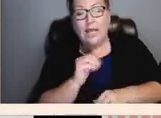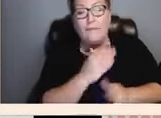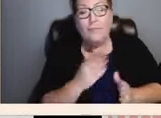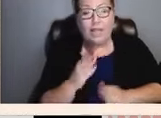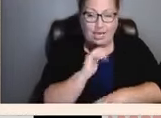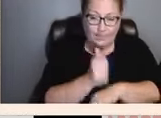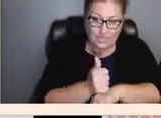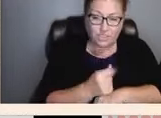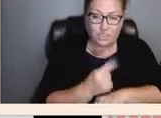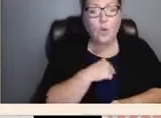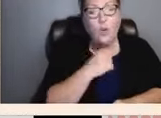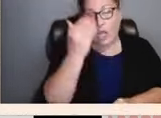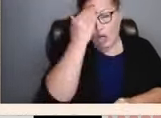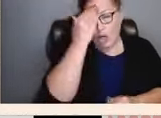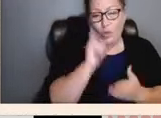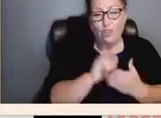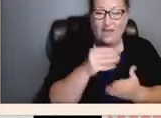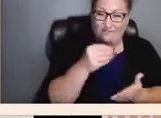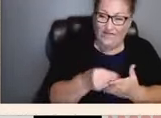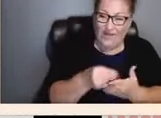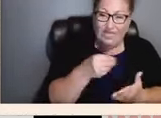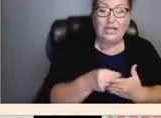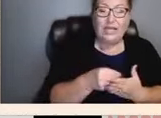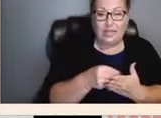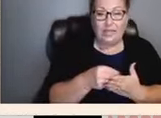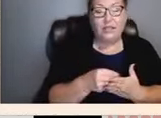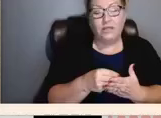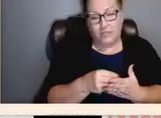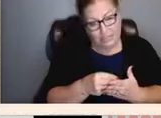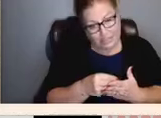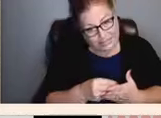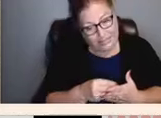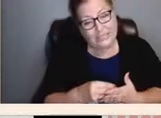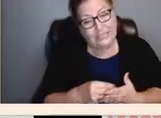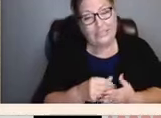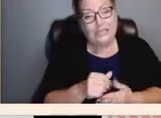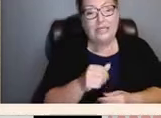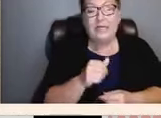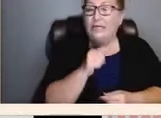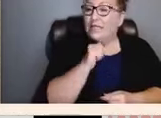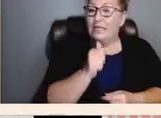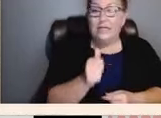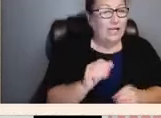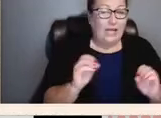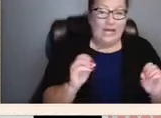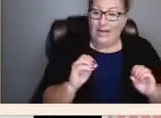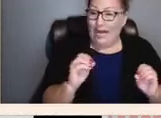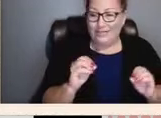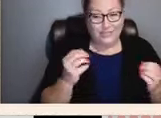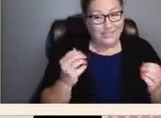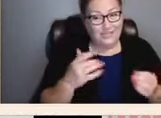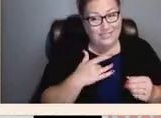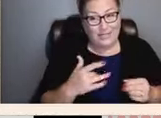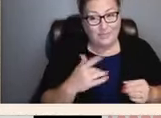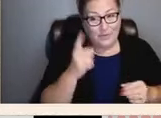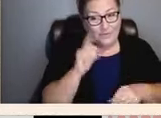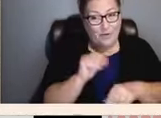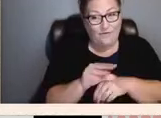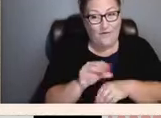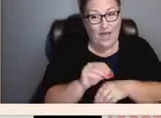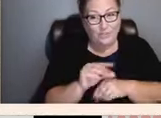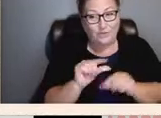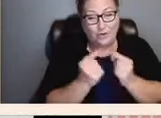know that funding is non-existent typically for advisory groups, but once you